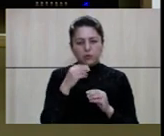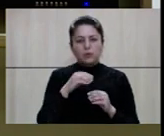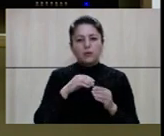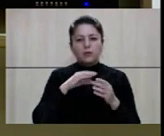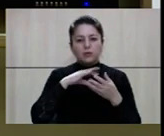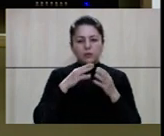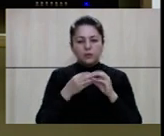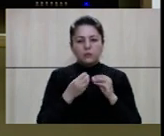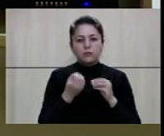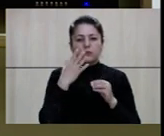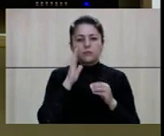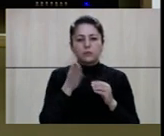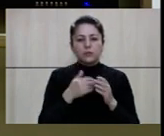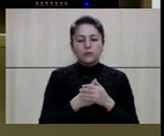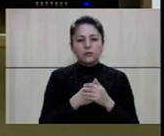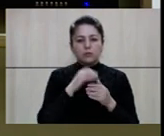Natija nechiga teng bo'ladi?